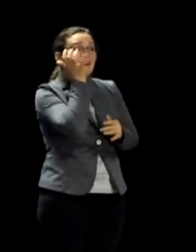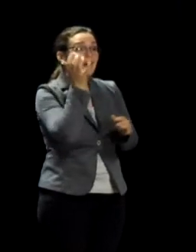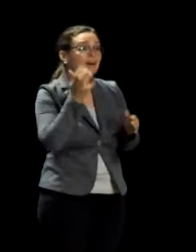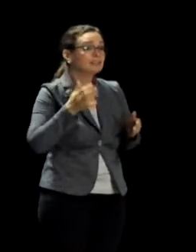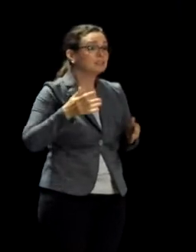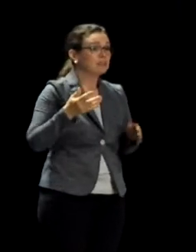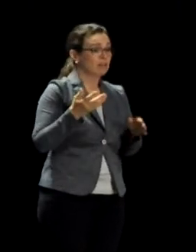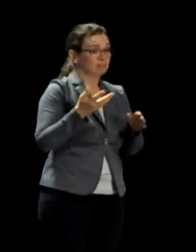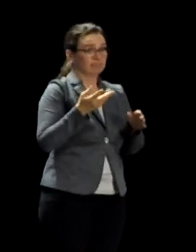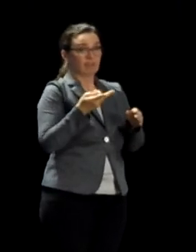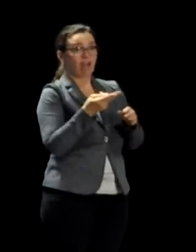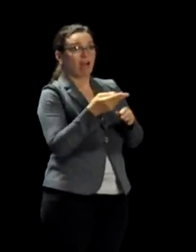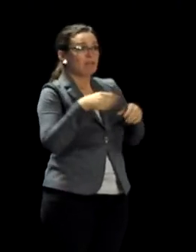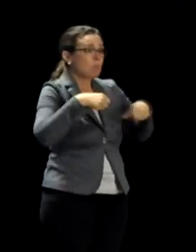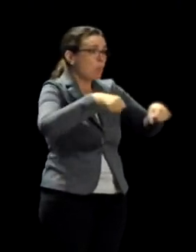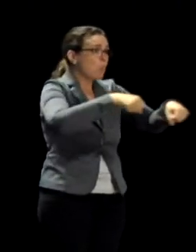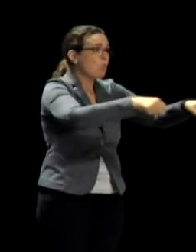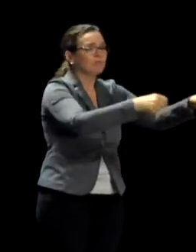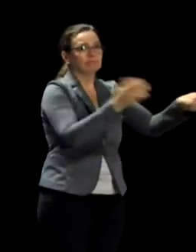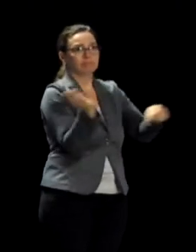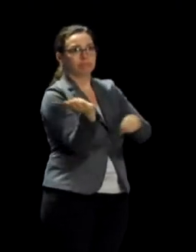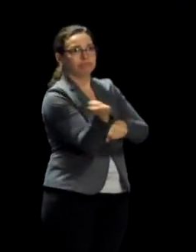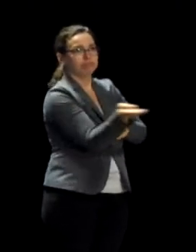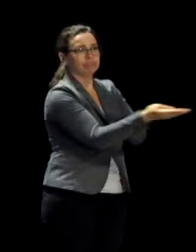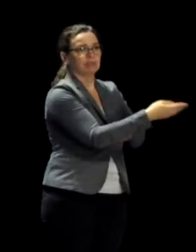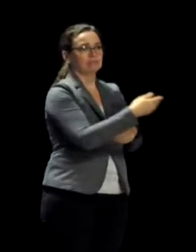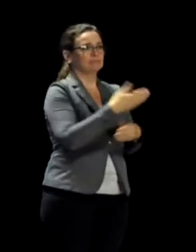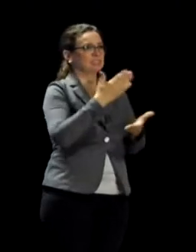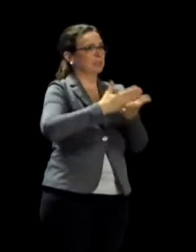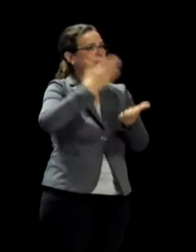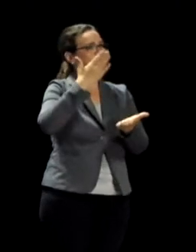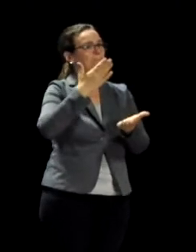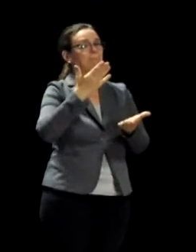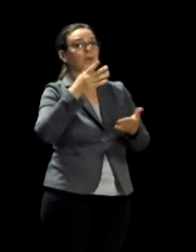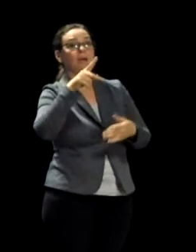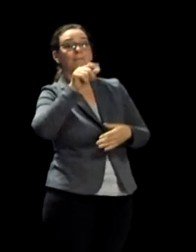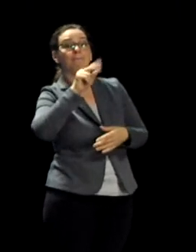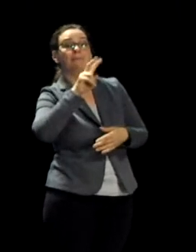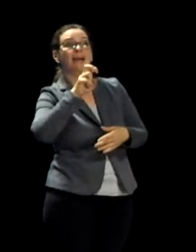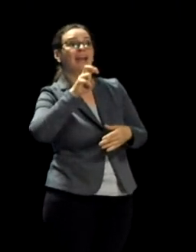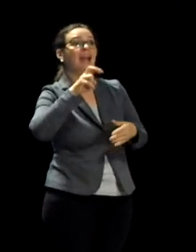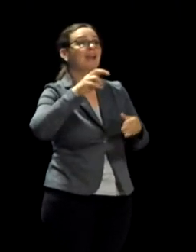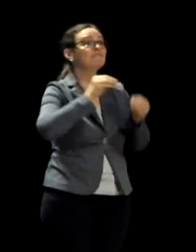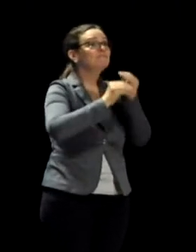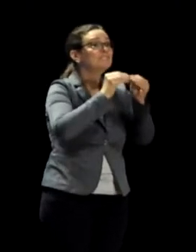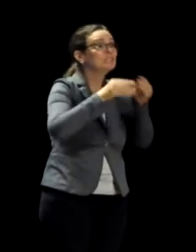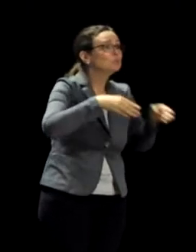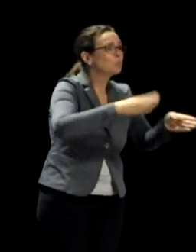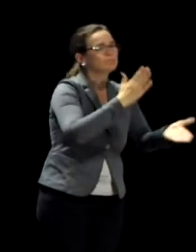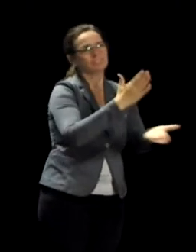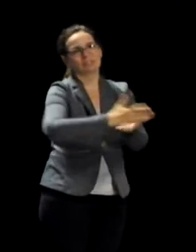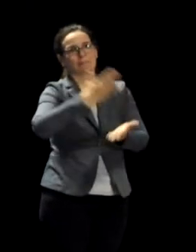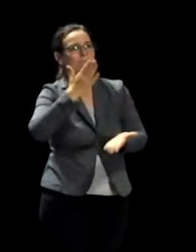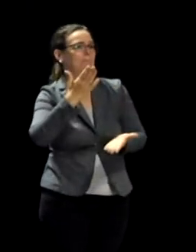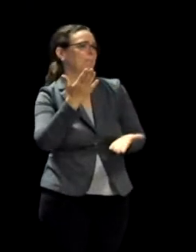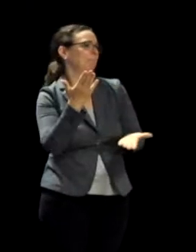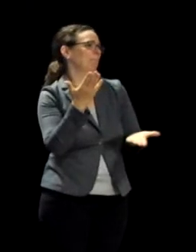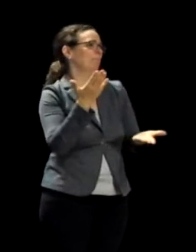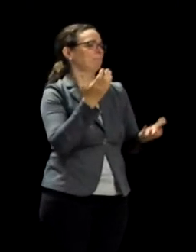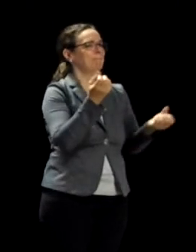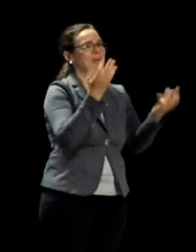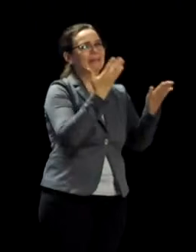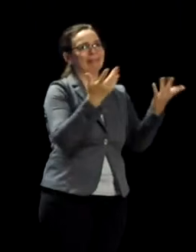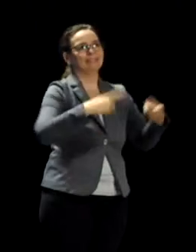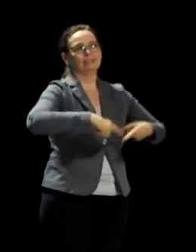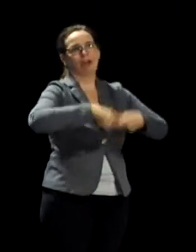we need to continue to do related to basic infrastructure and certain investments to keep things going at the